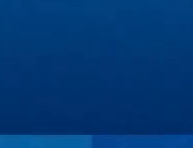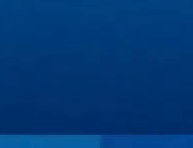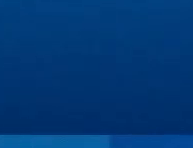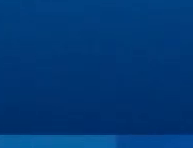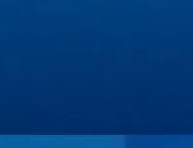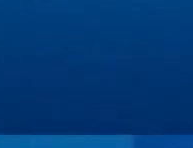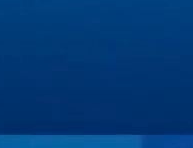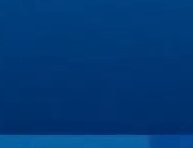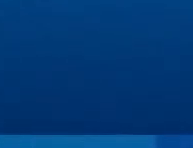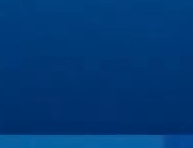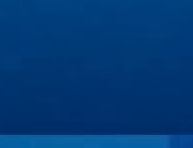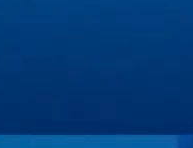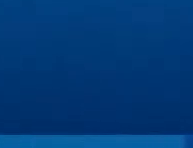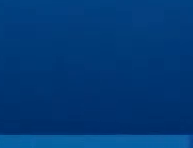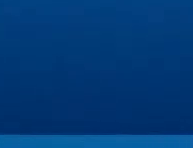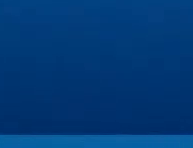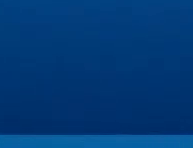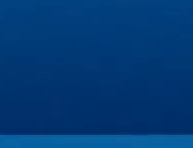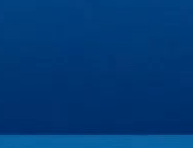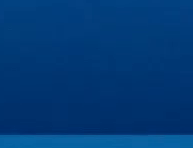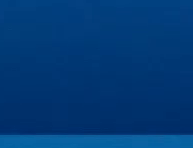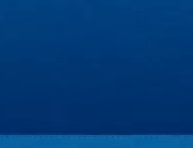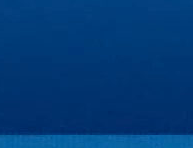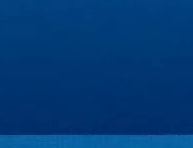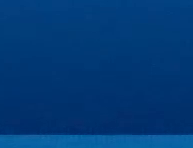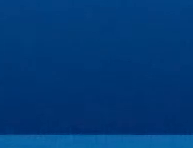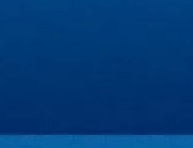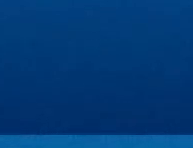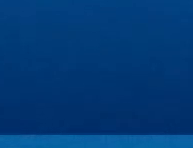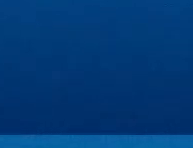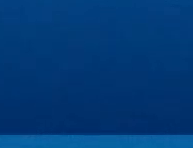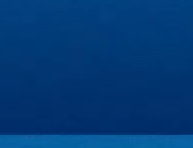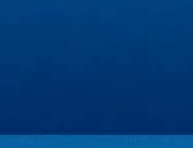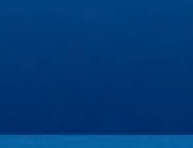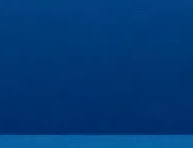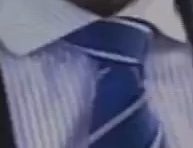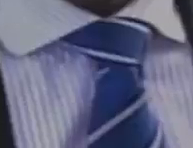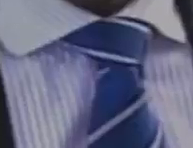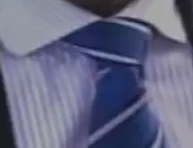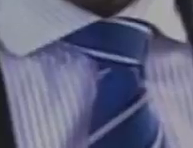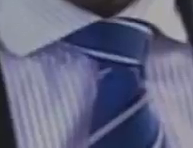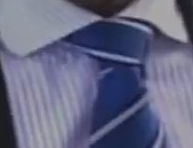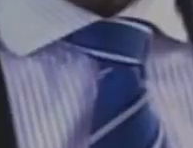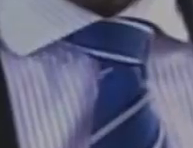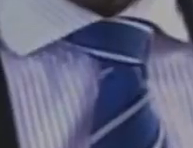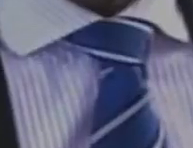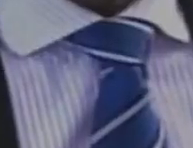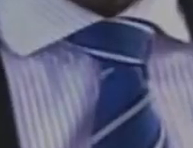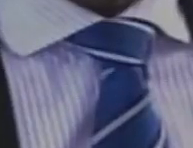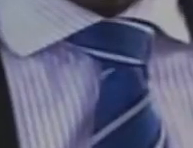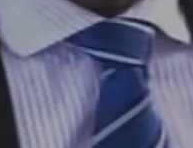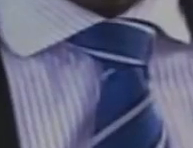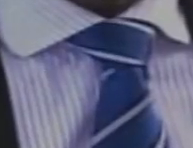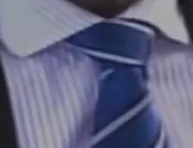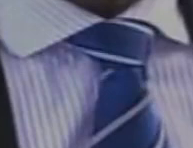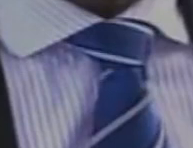have surged upwards as more companies set up bases in the country. Out of the major towns and cities, Nairobi and Mombasa emerged